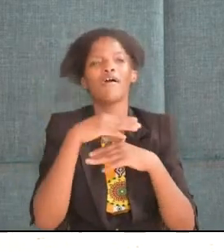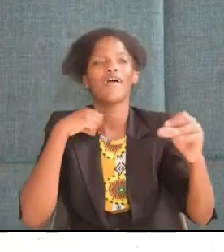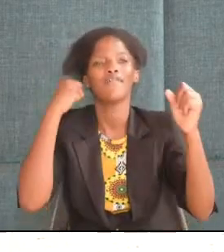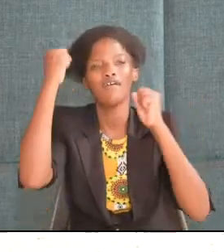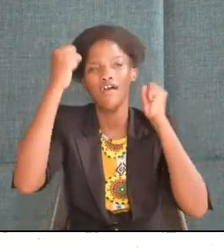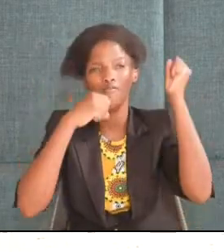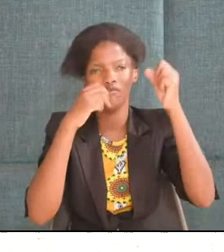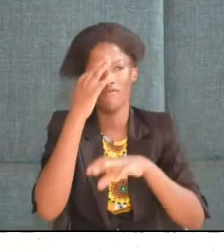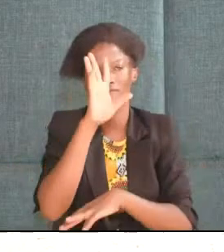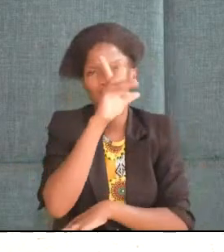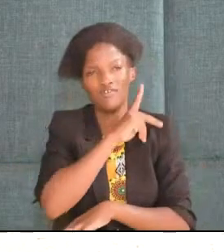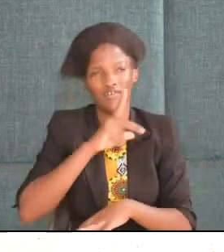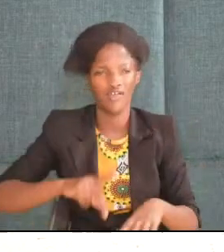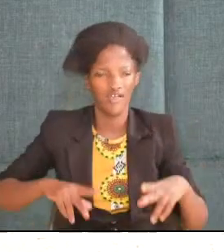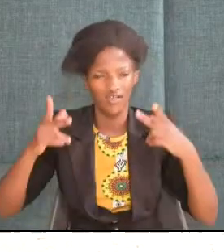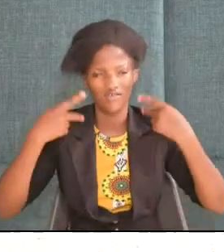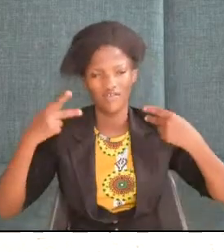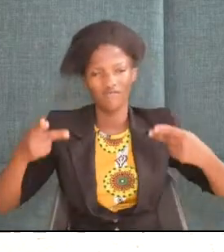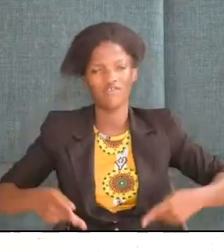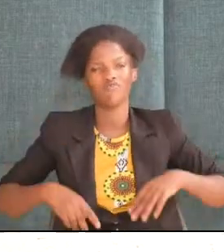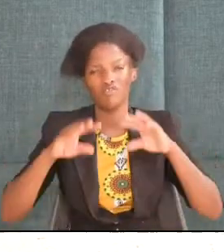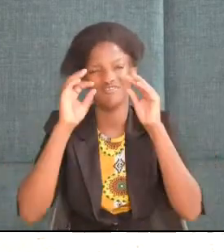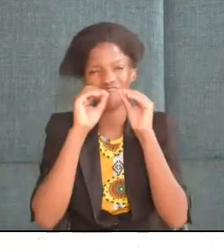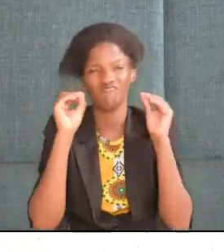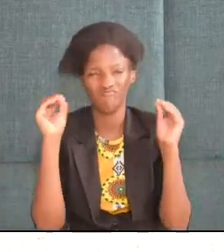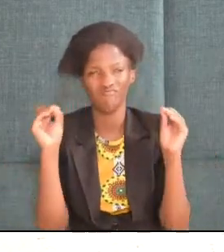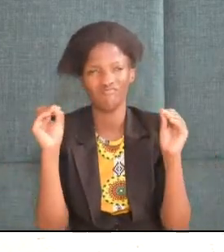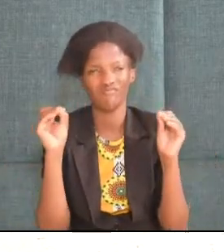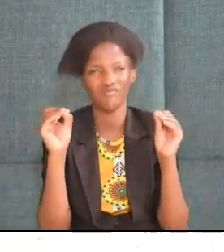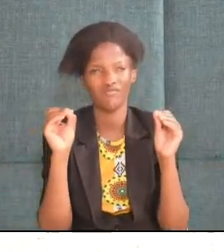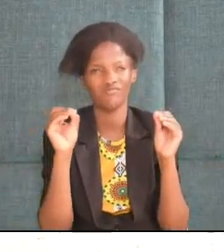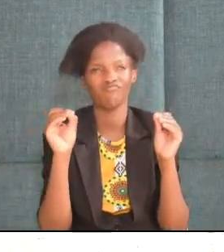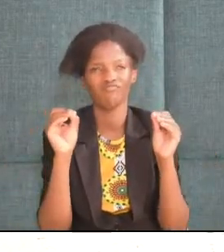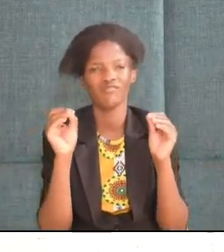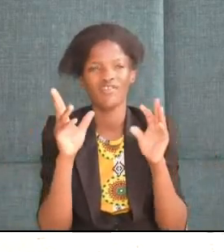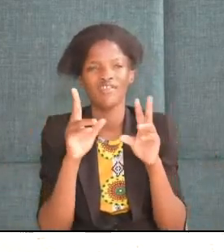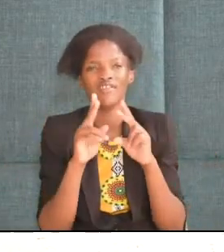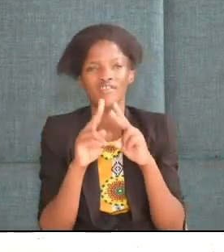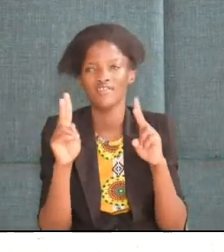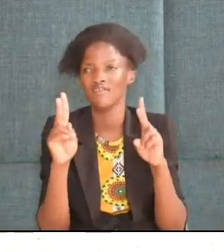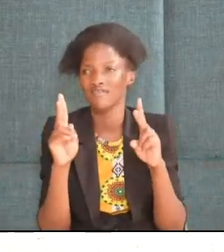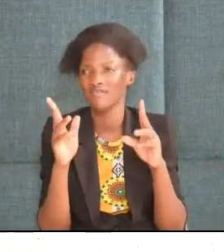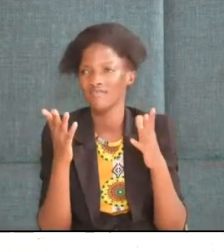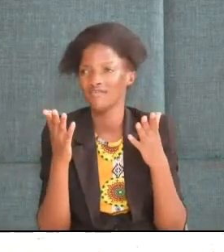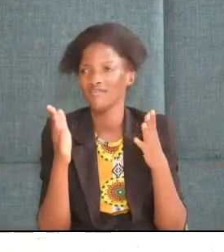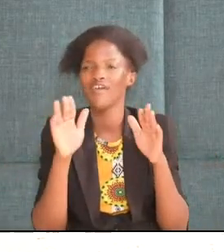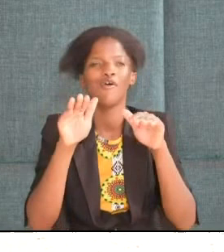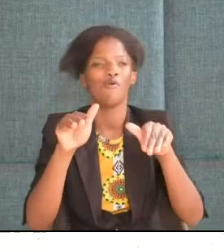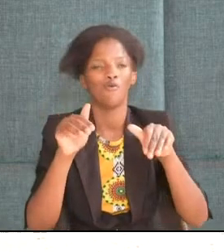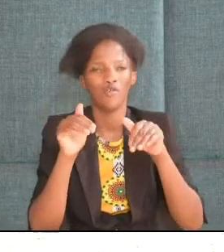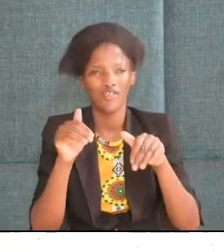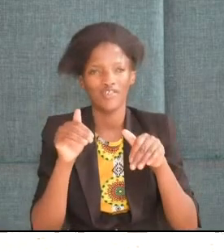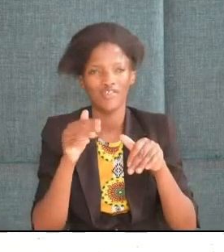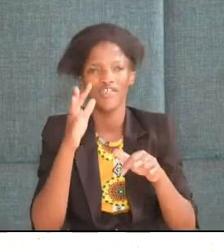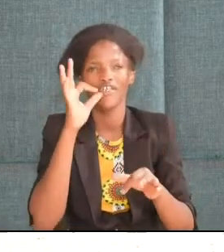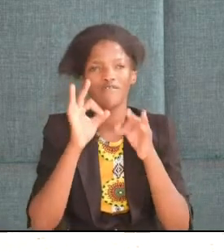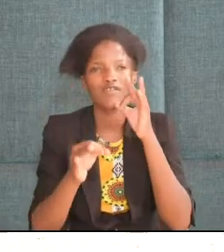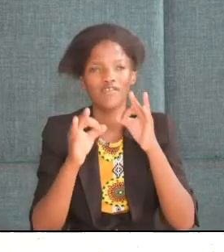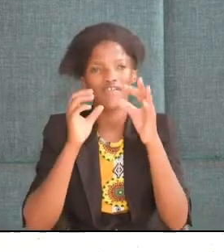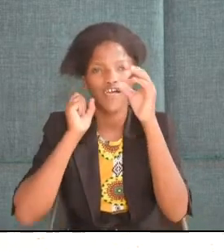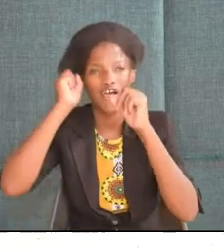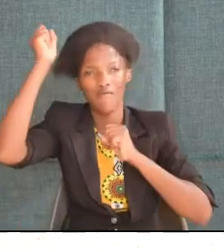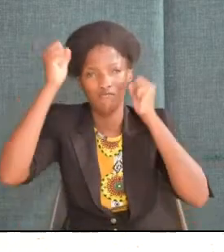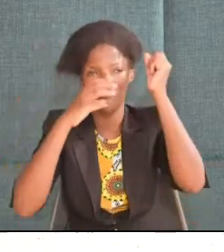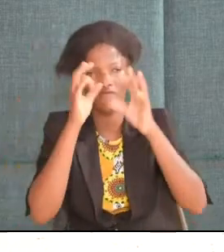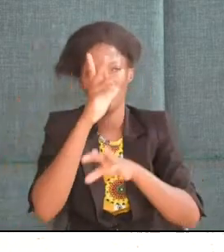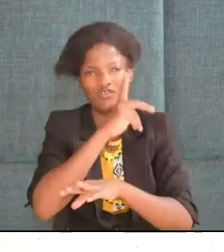is not a physical one. It was too big anyways. Wait, if the armor of God